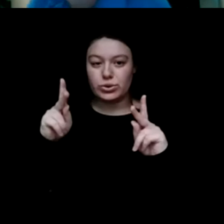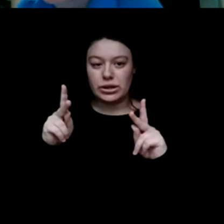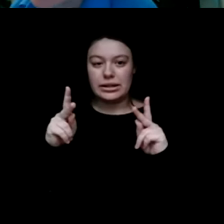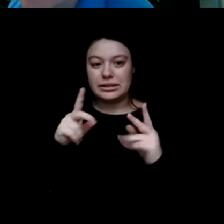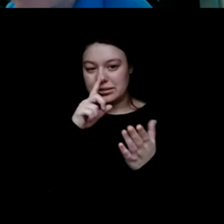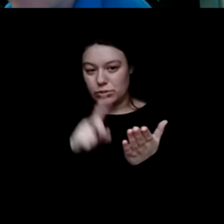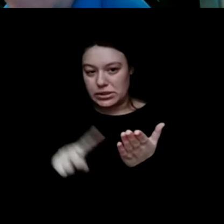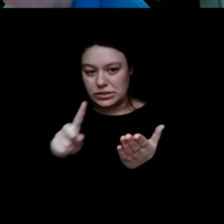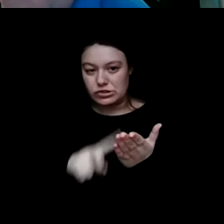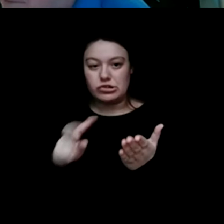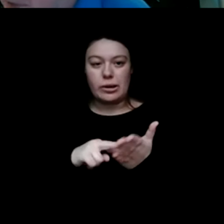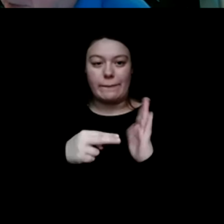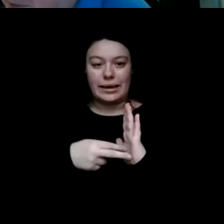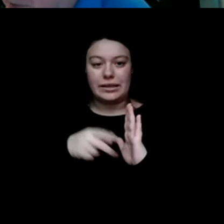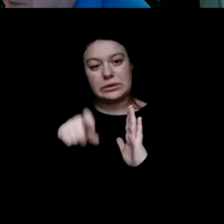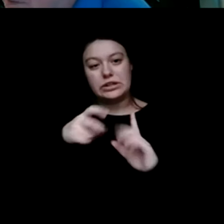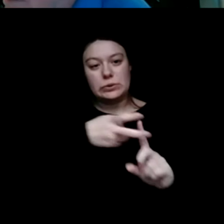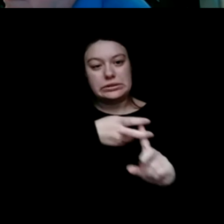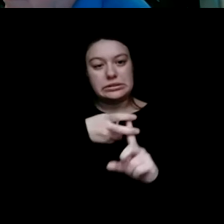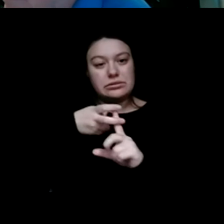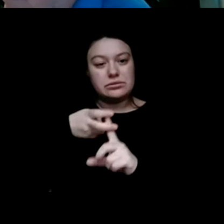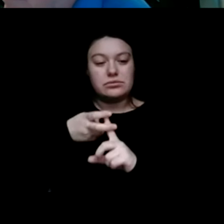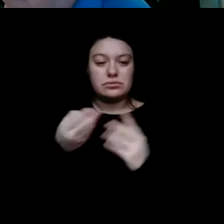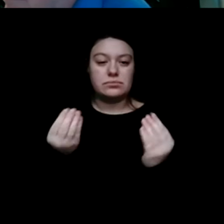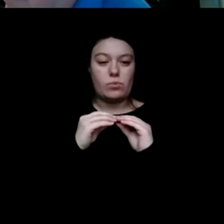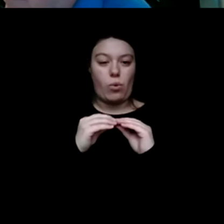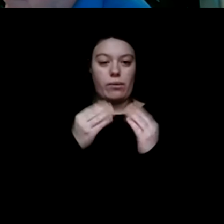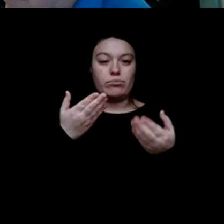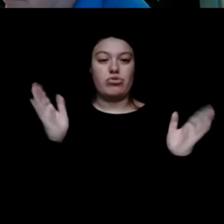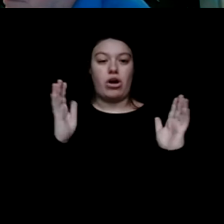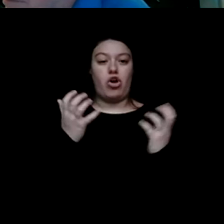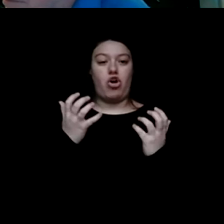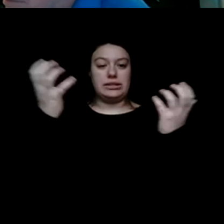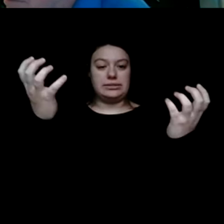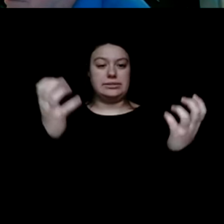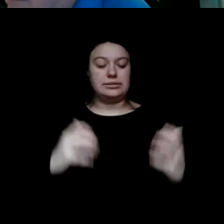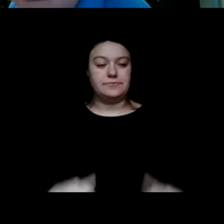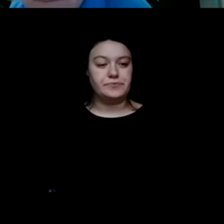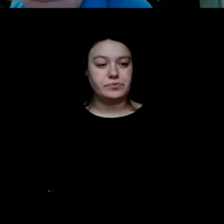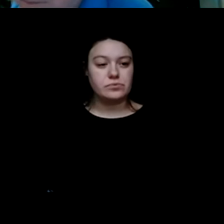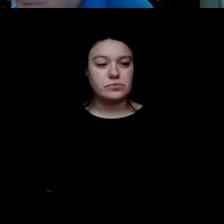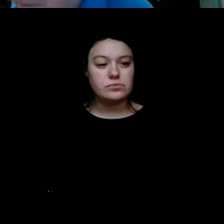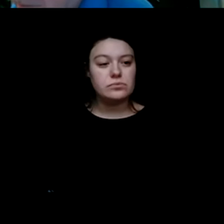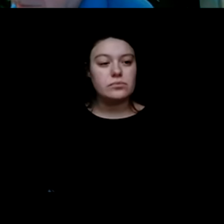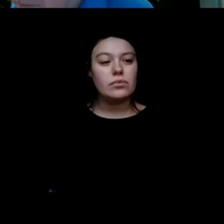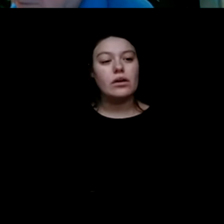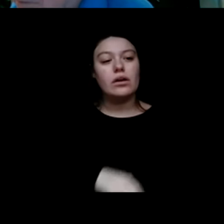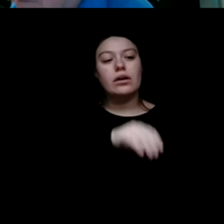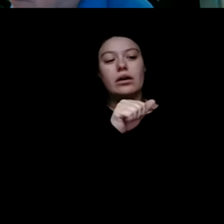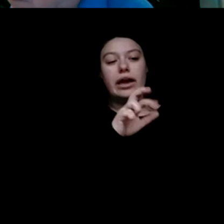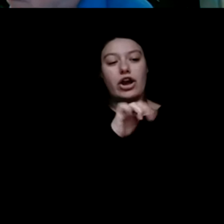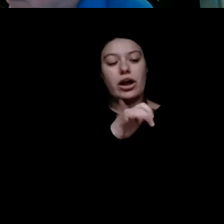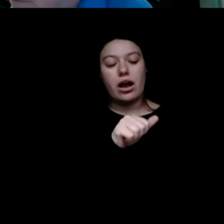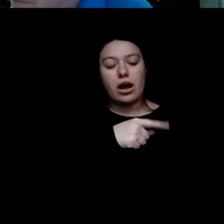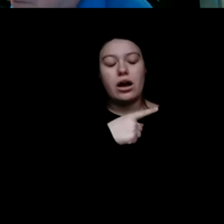broader audience. And I'll just add that I think leveraging your current or former students who have